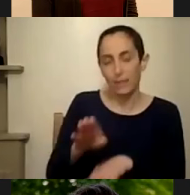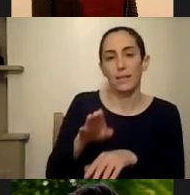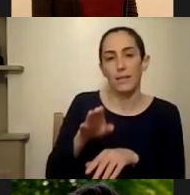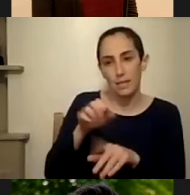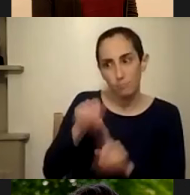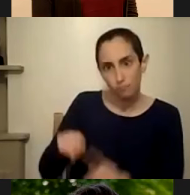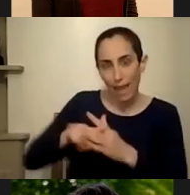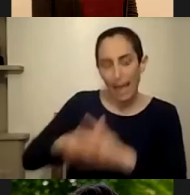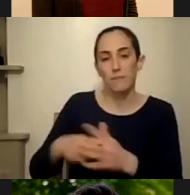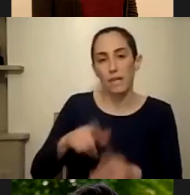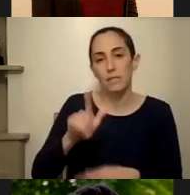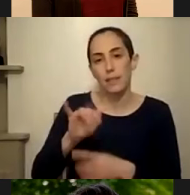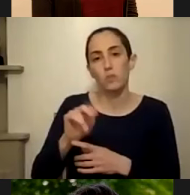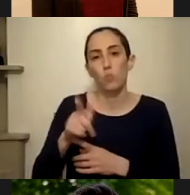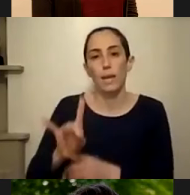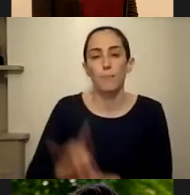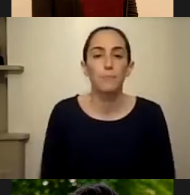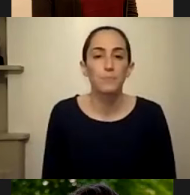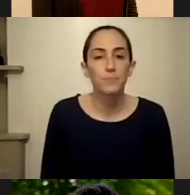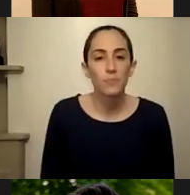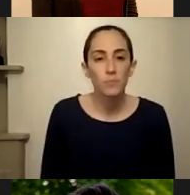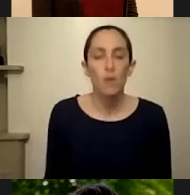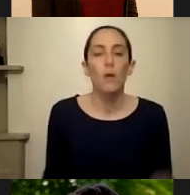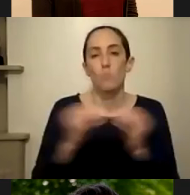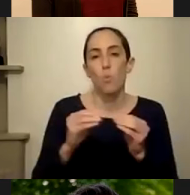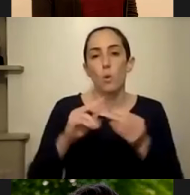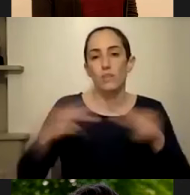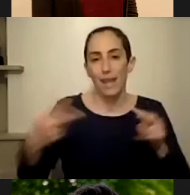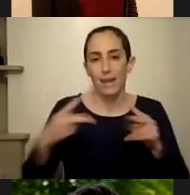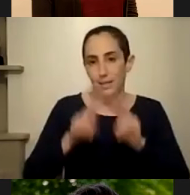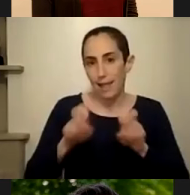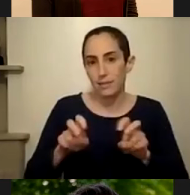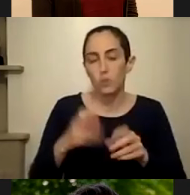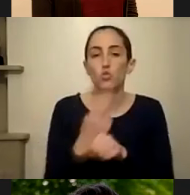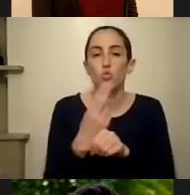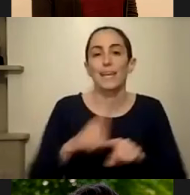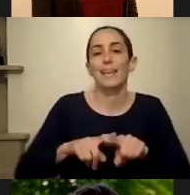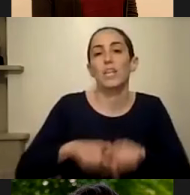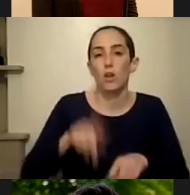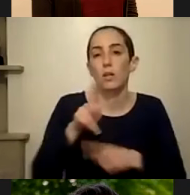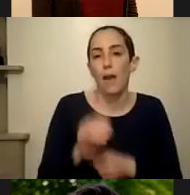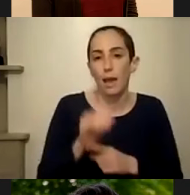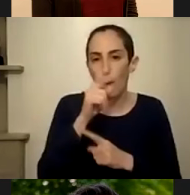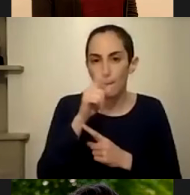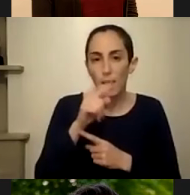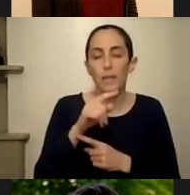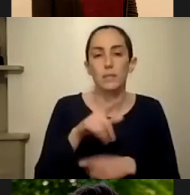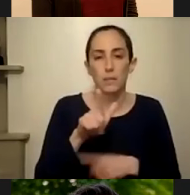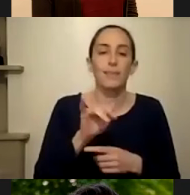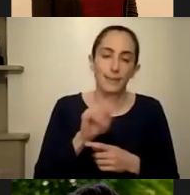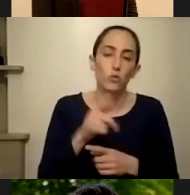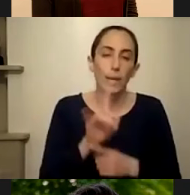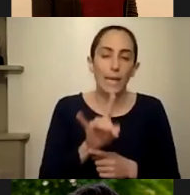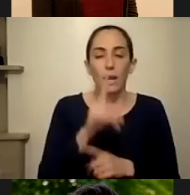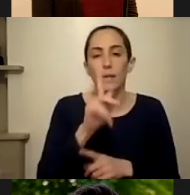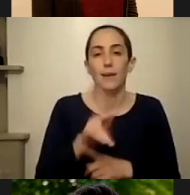So we further did the genetic analysis using the conditional knockout mice of LIN28 knockout mice.